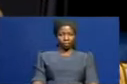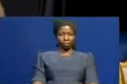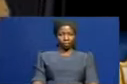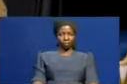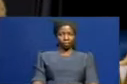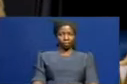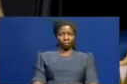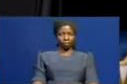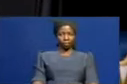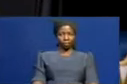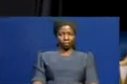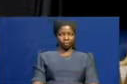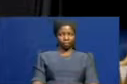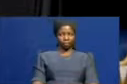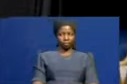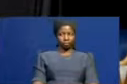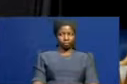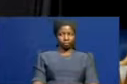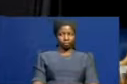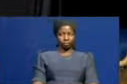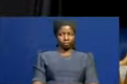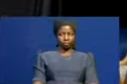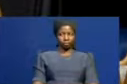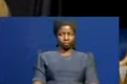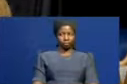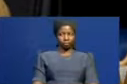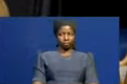start and you learn from each other, it has helped a lot.